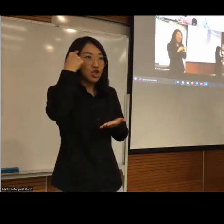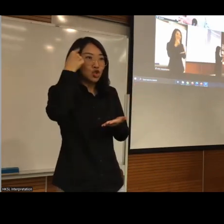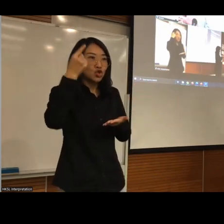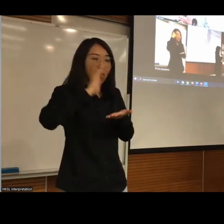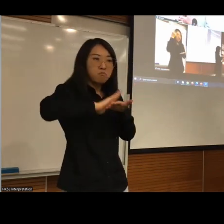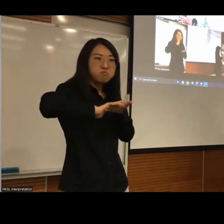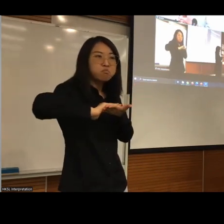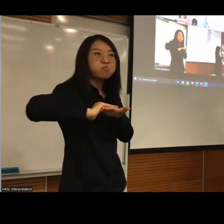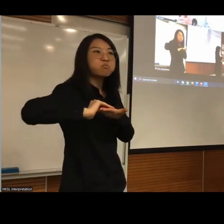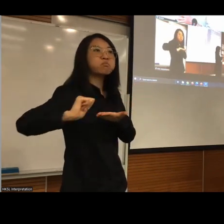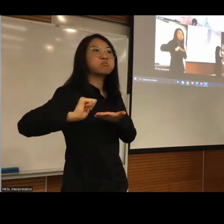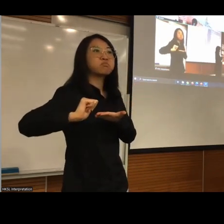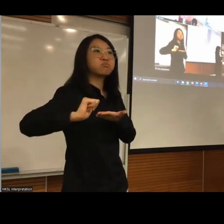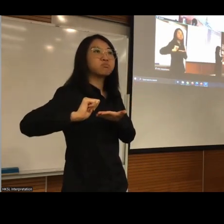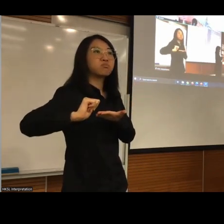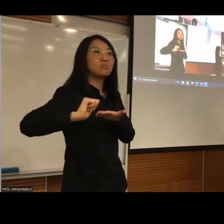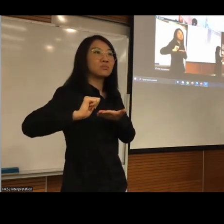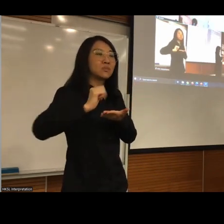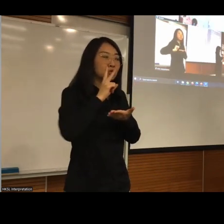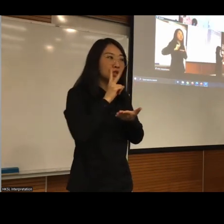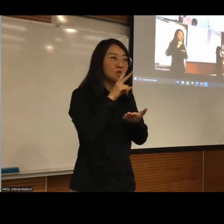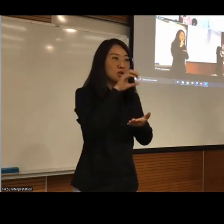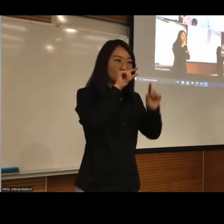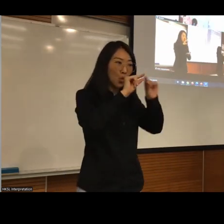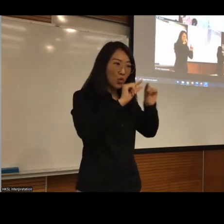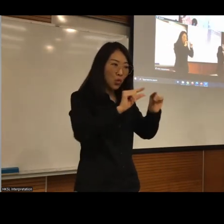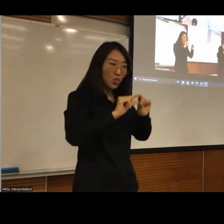readers, and they want to be more explicit in the connectives.